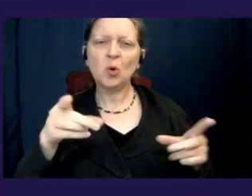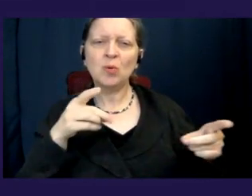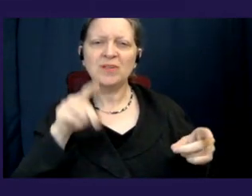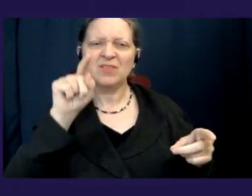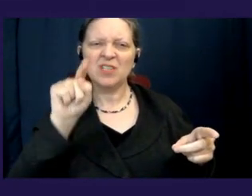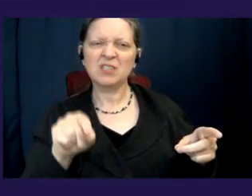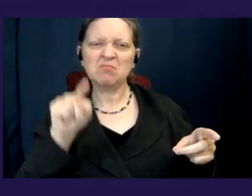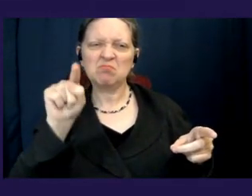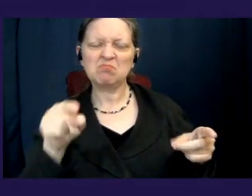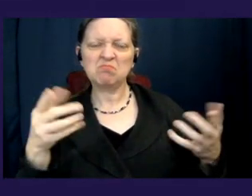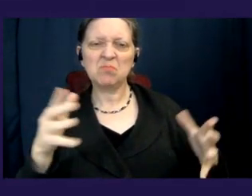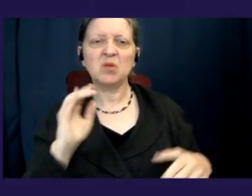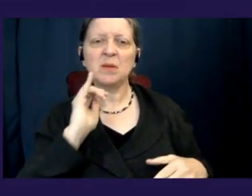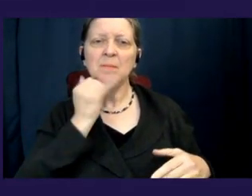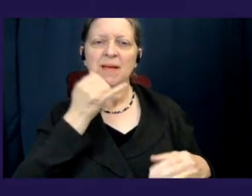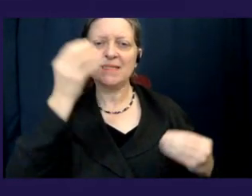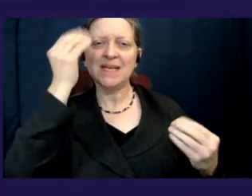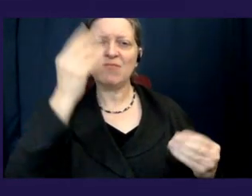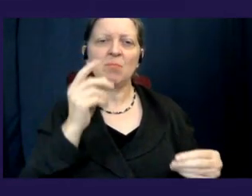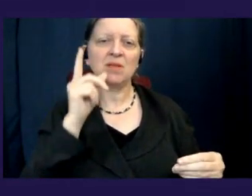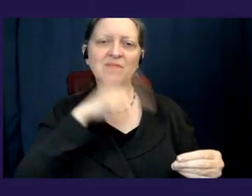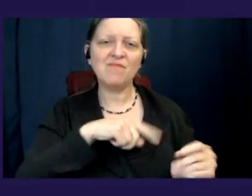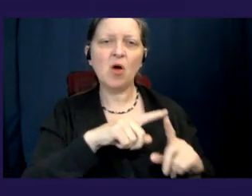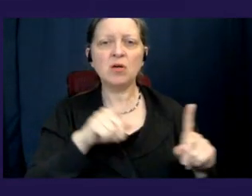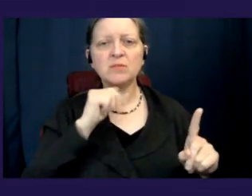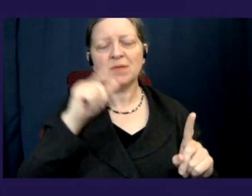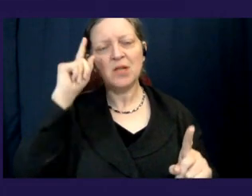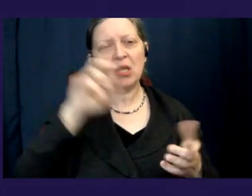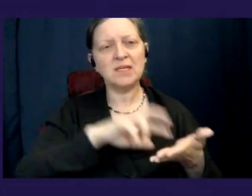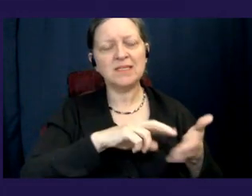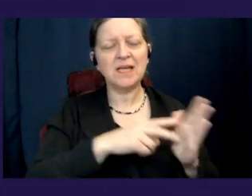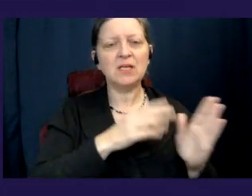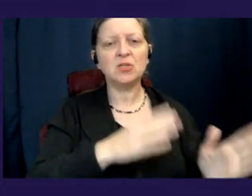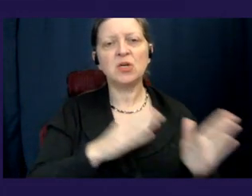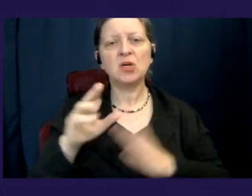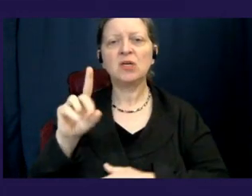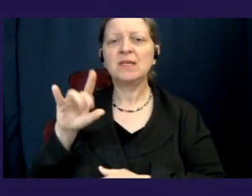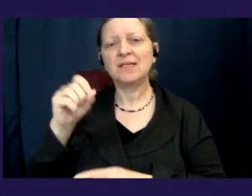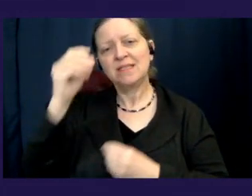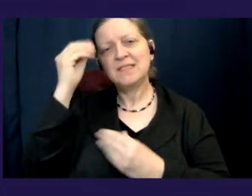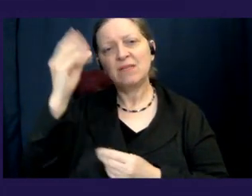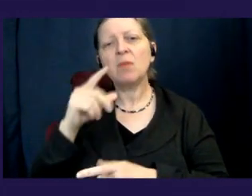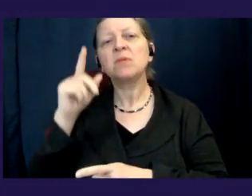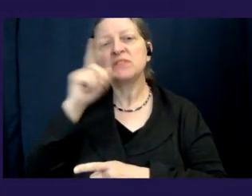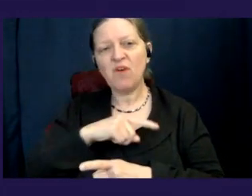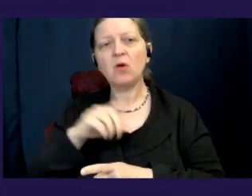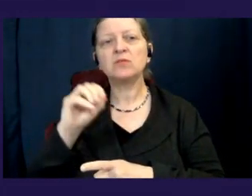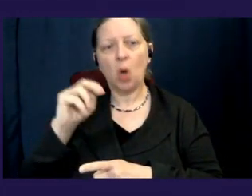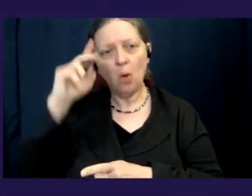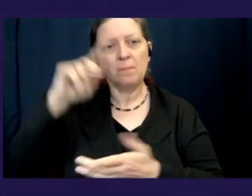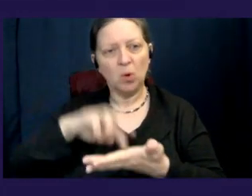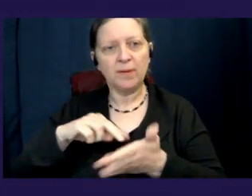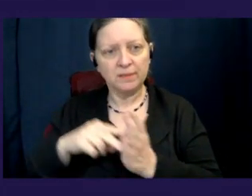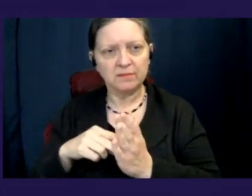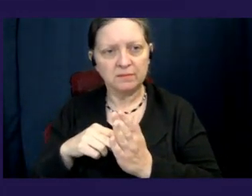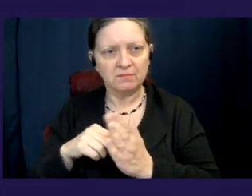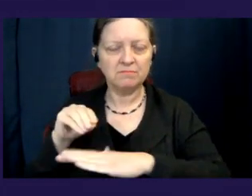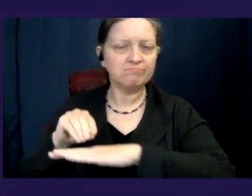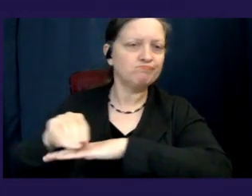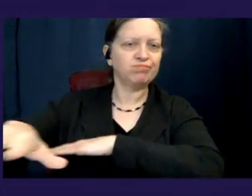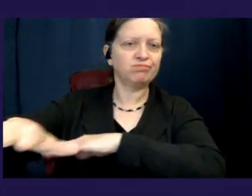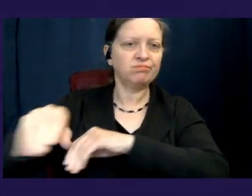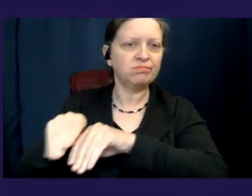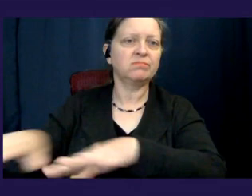disinformation. Misinformation is information that's false, but not necessarily intentionally false. Disinformation is false or misleading information, purposefully seeded or spread for